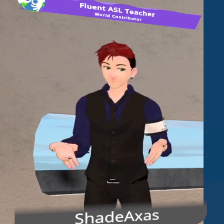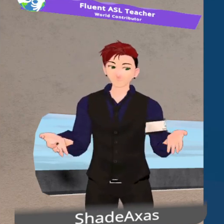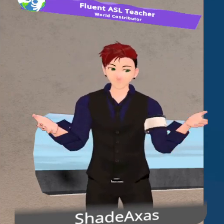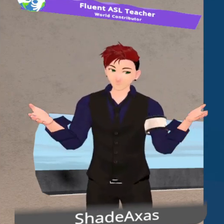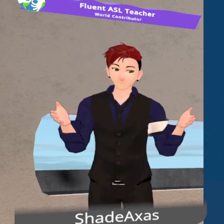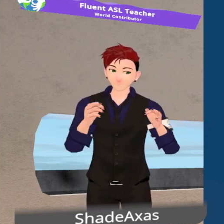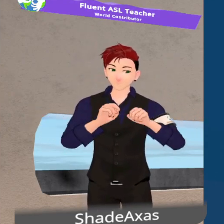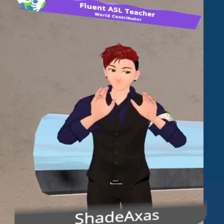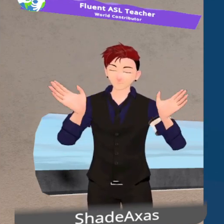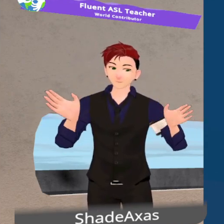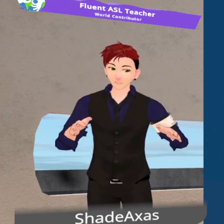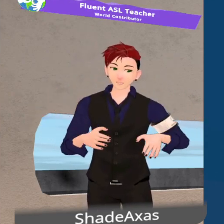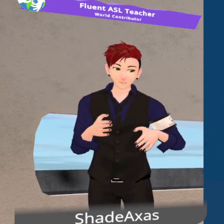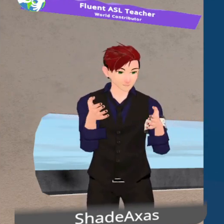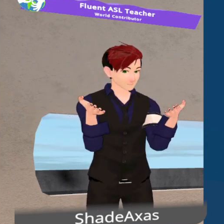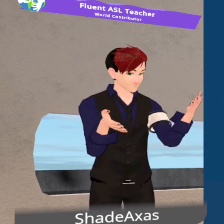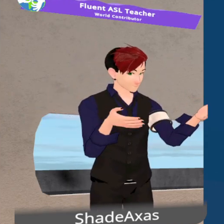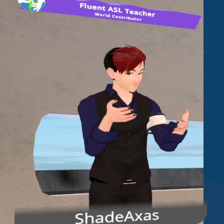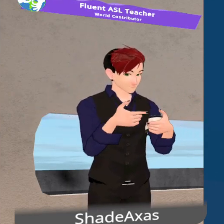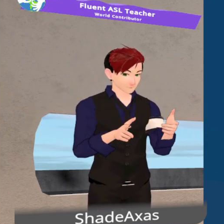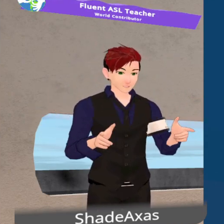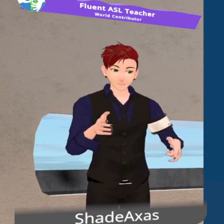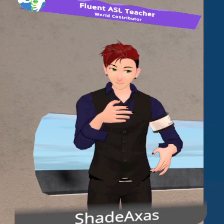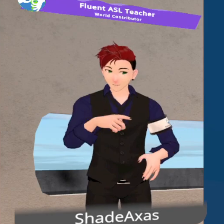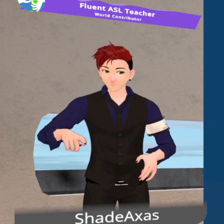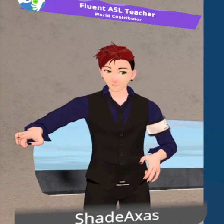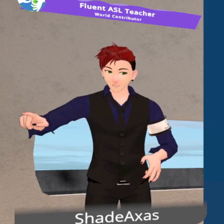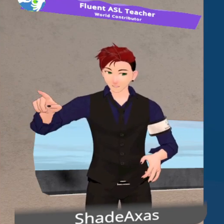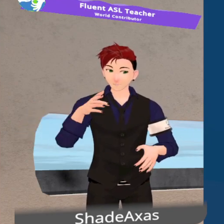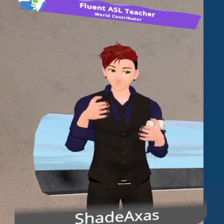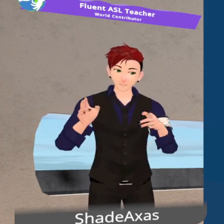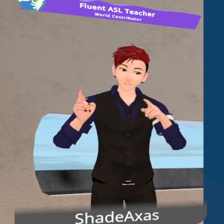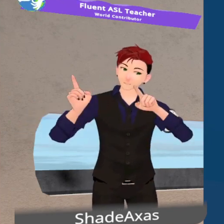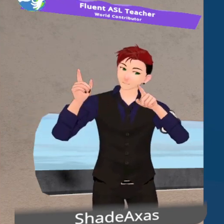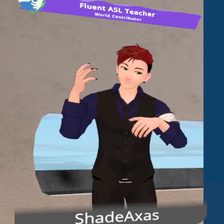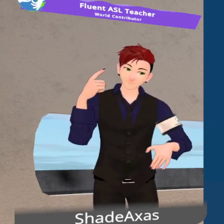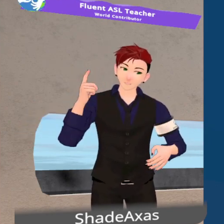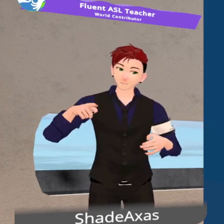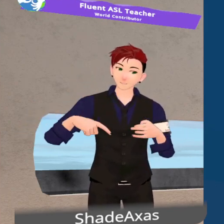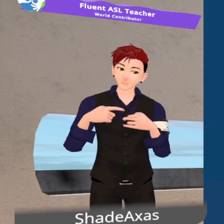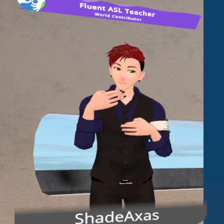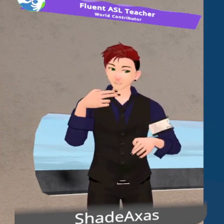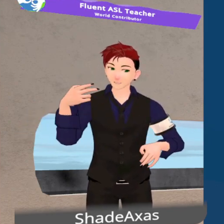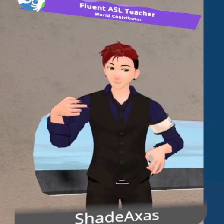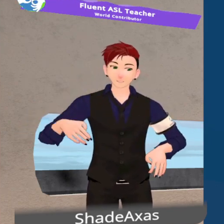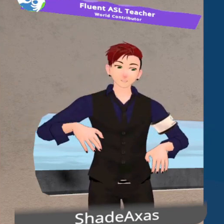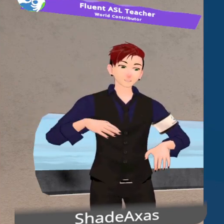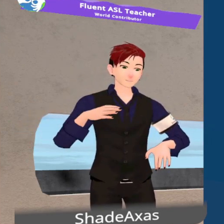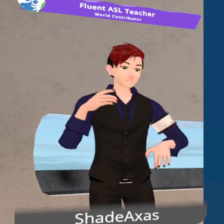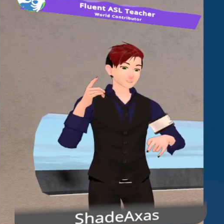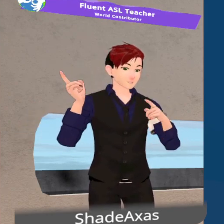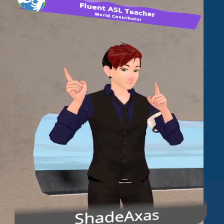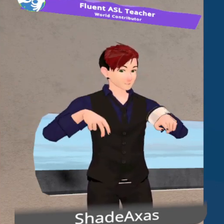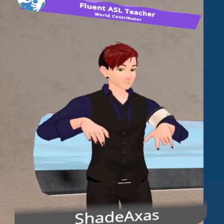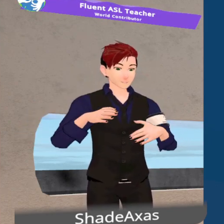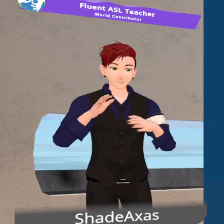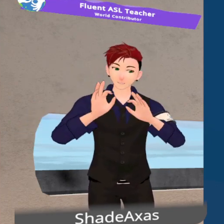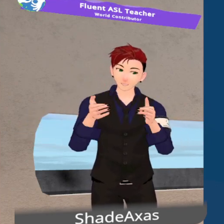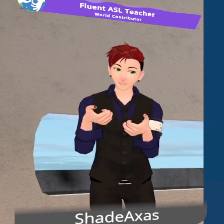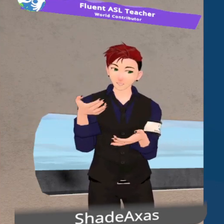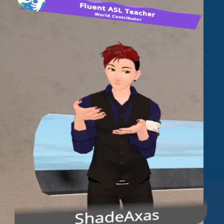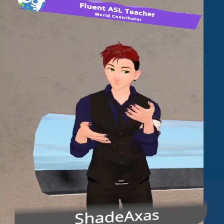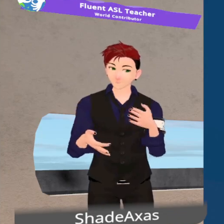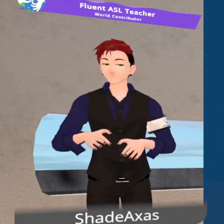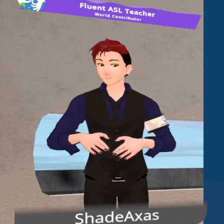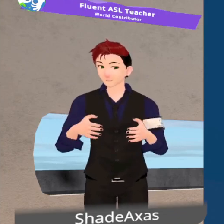meaning. Kind of obvious. Sign language. You guys have probably all heard about Helping Hands. You've been to